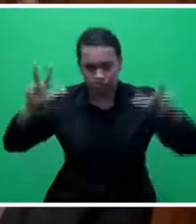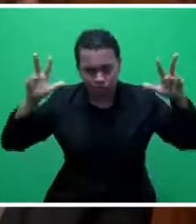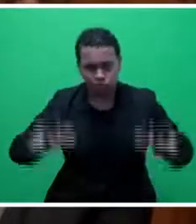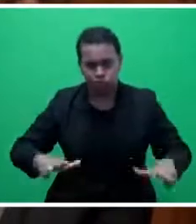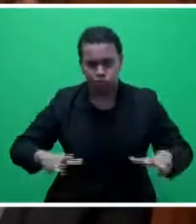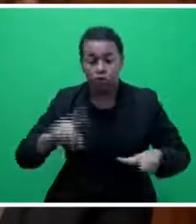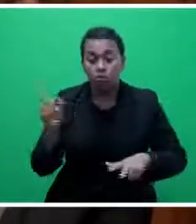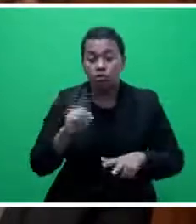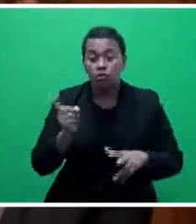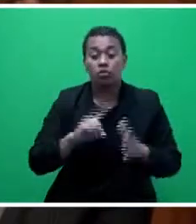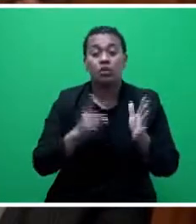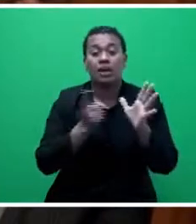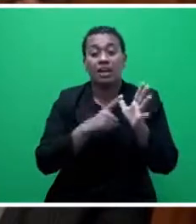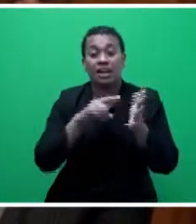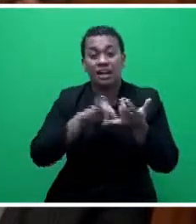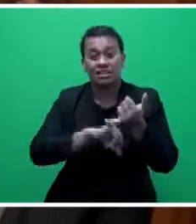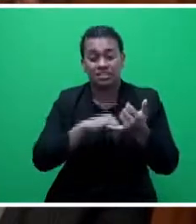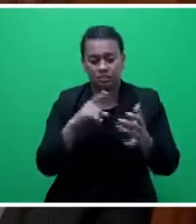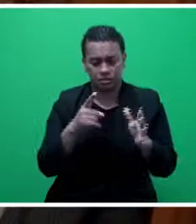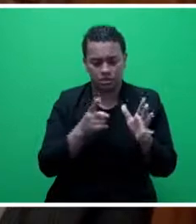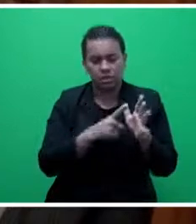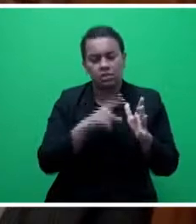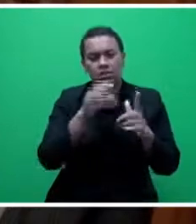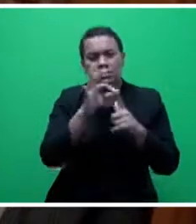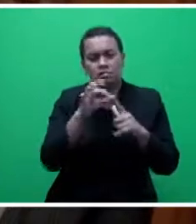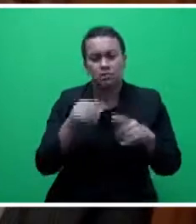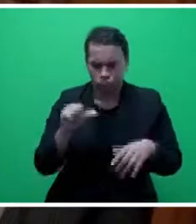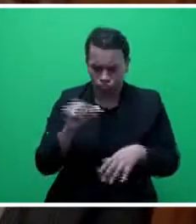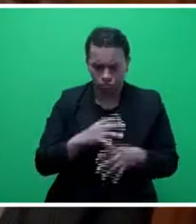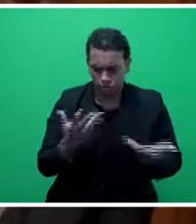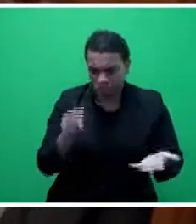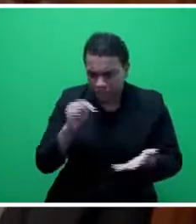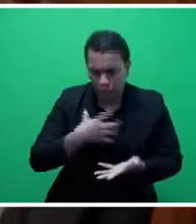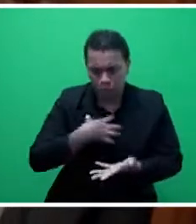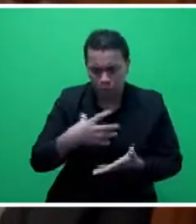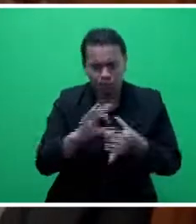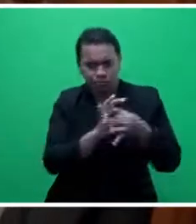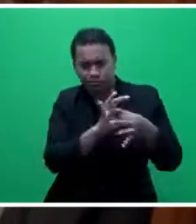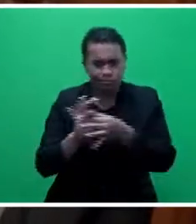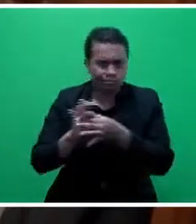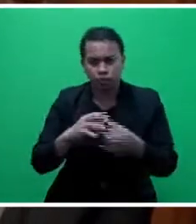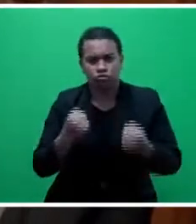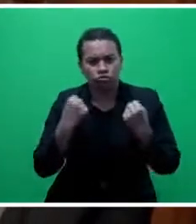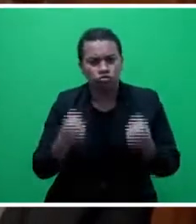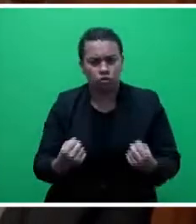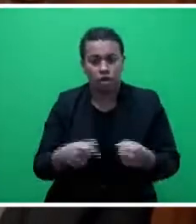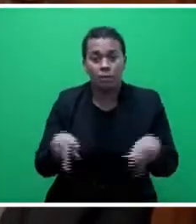to see that we are to strengthen our relationship in this part of in our region.